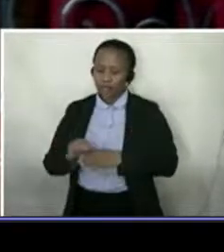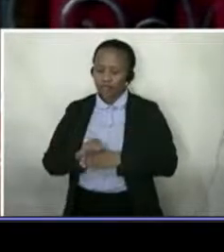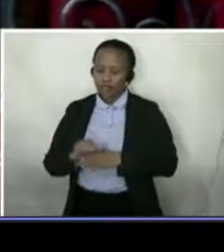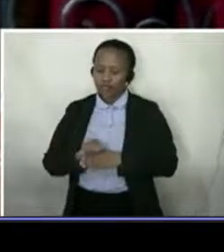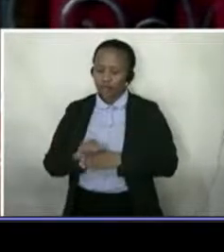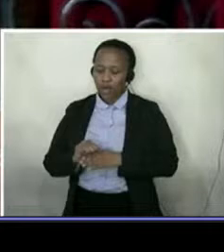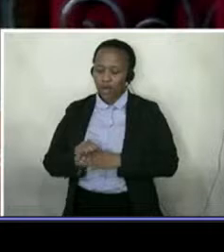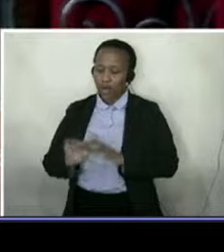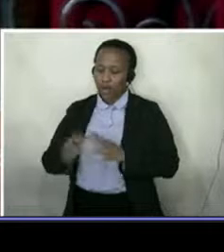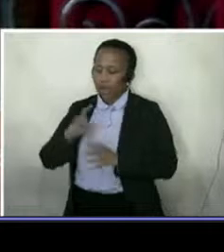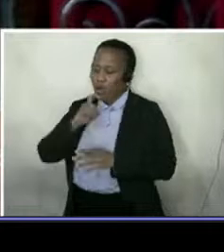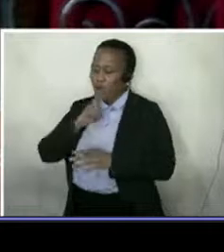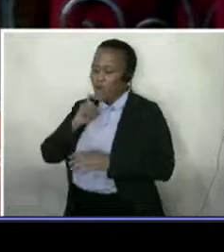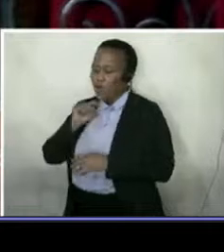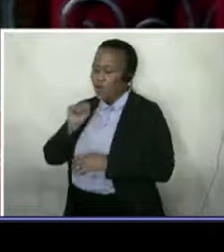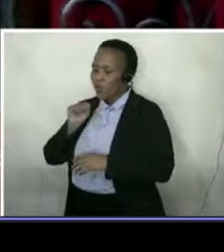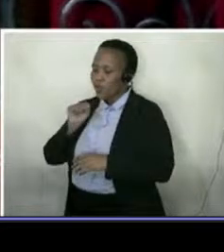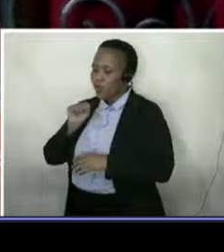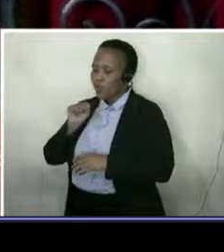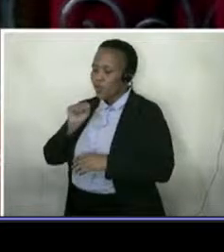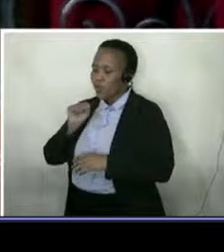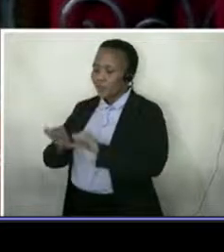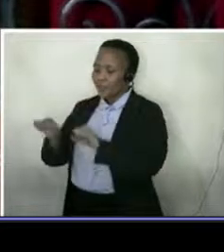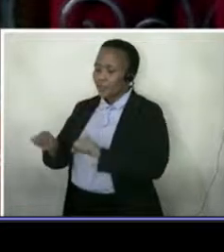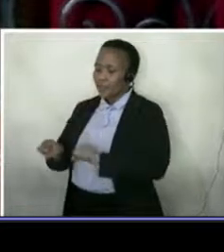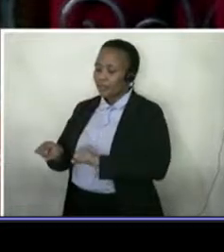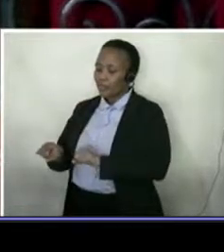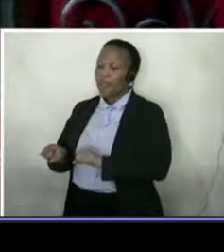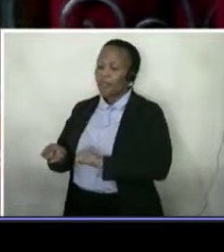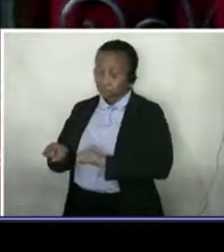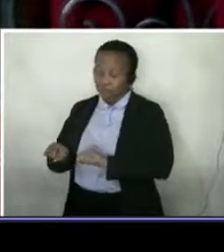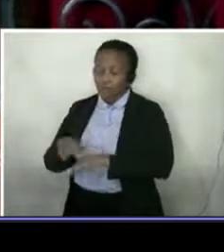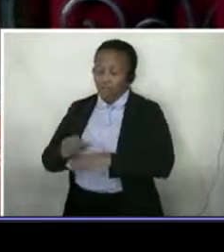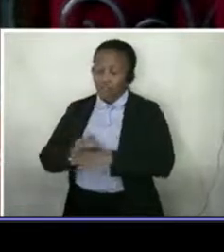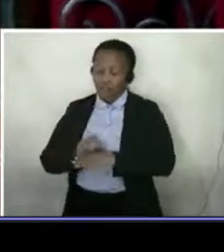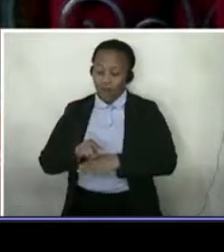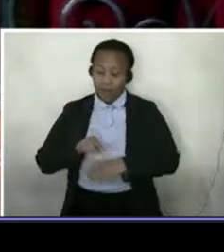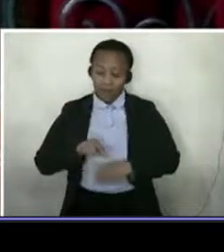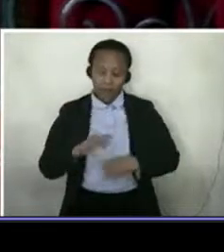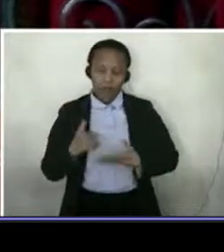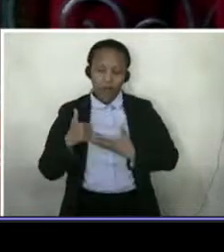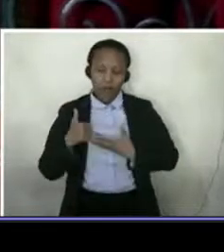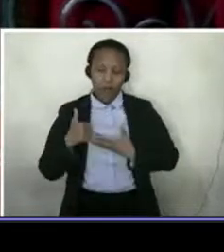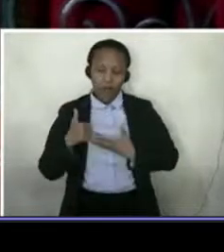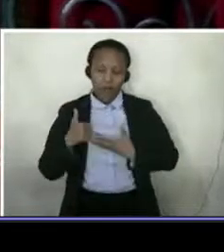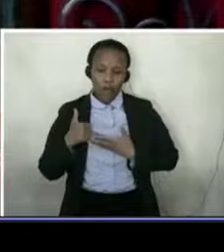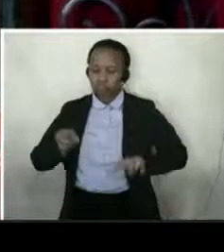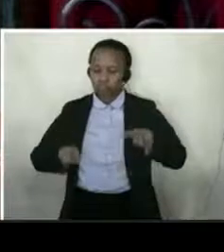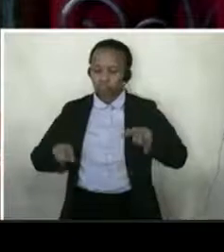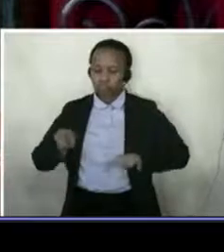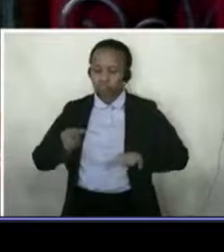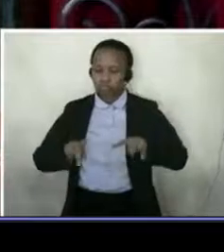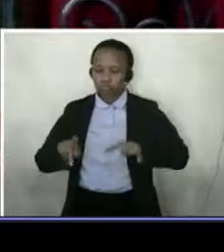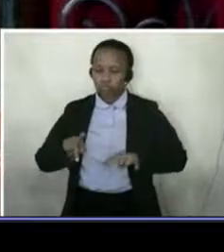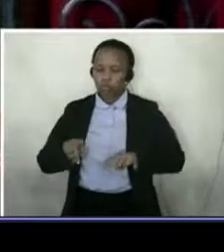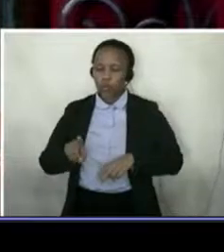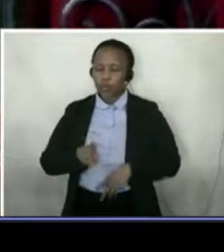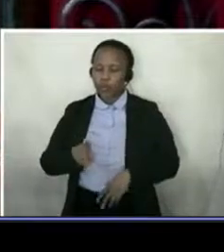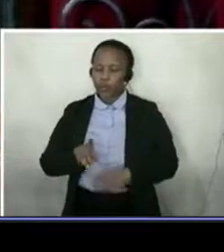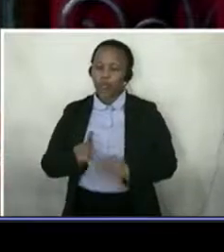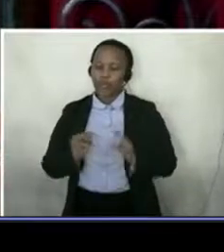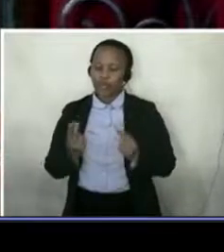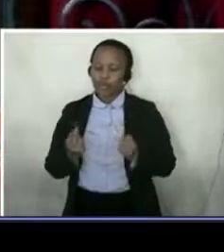system, and it will help to monitor and provide close oversight of the new